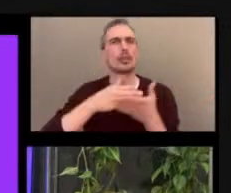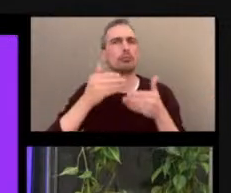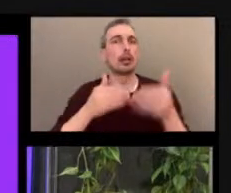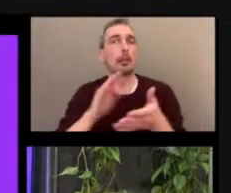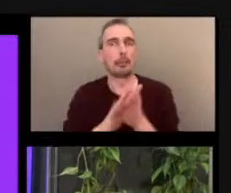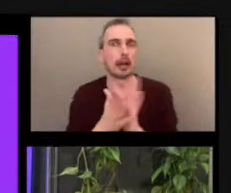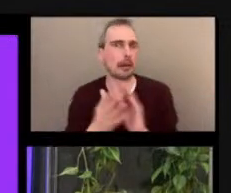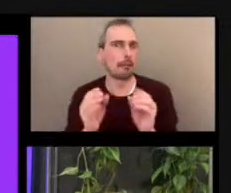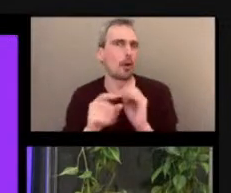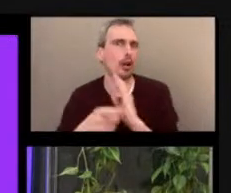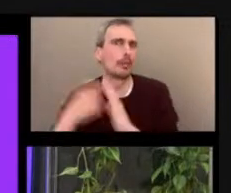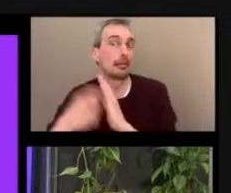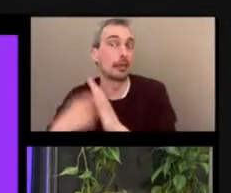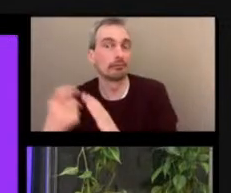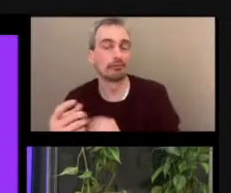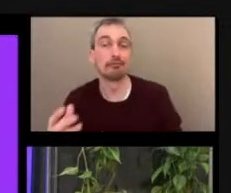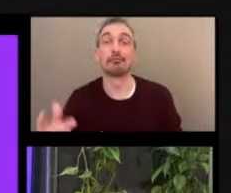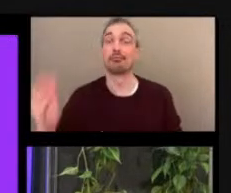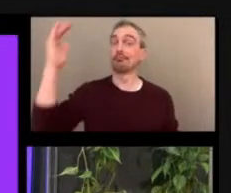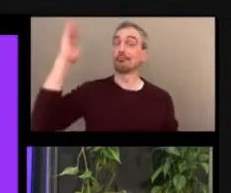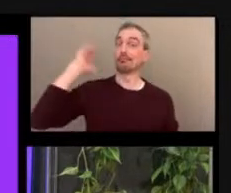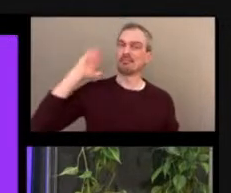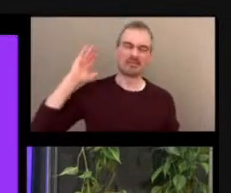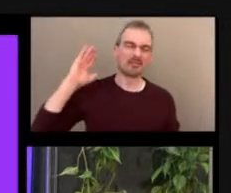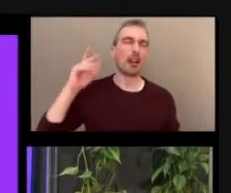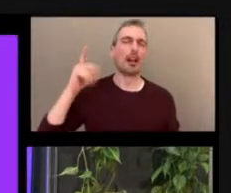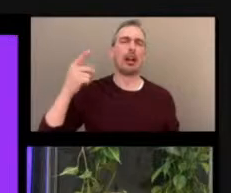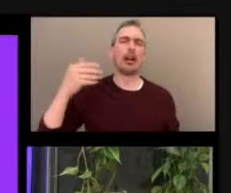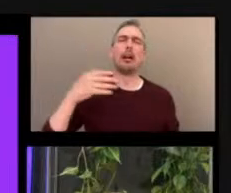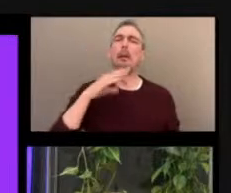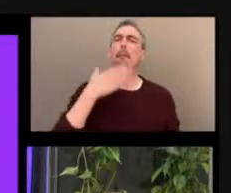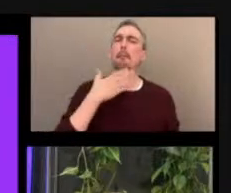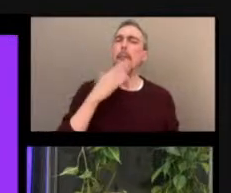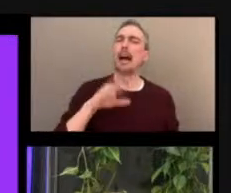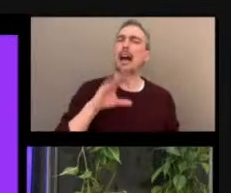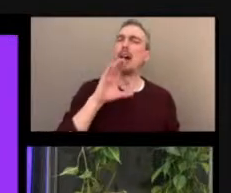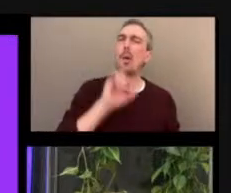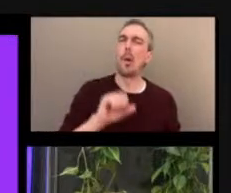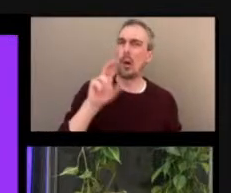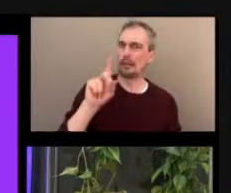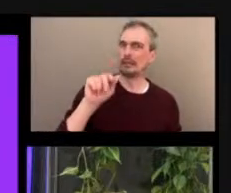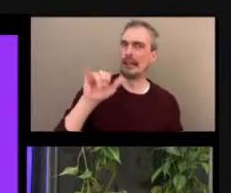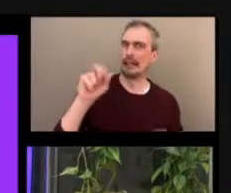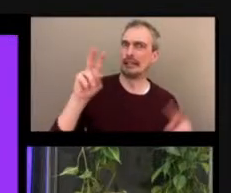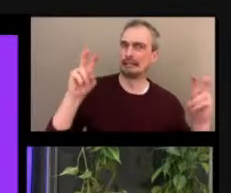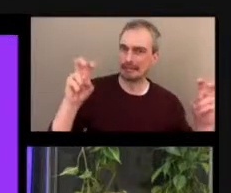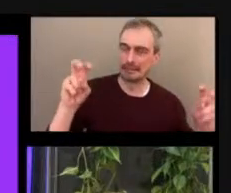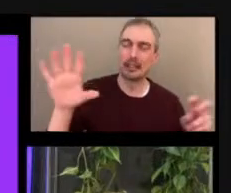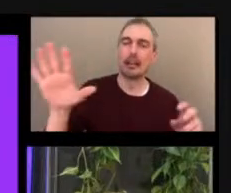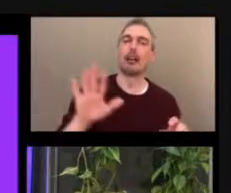you an audio feed from the event there in New York.